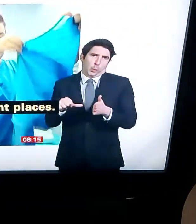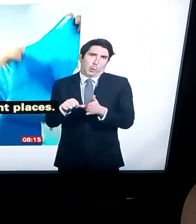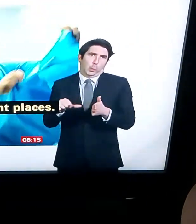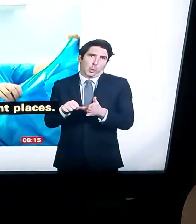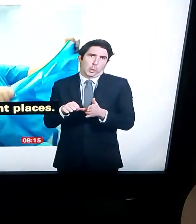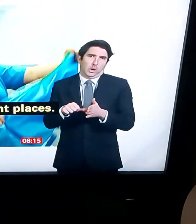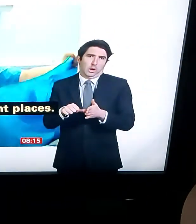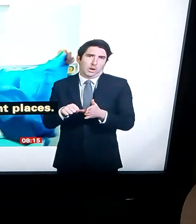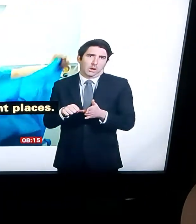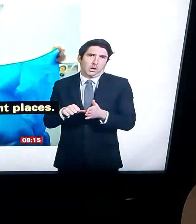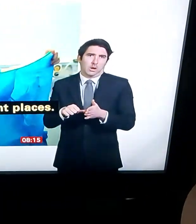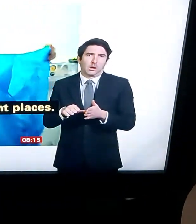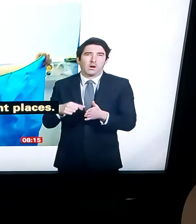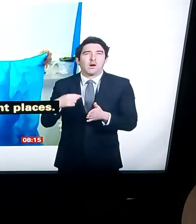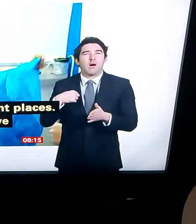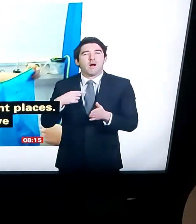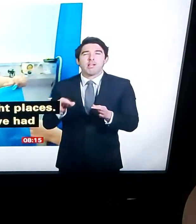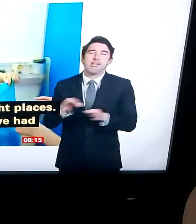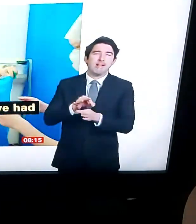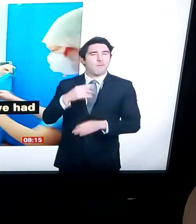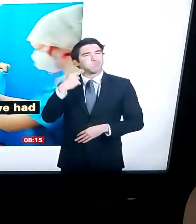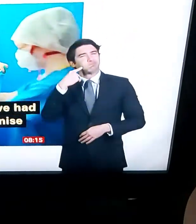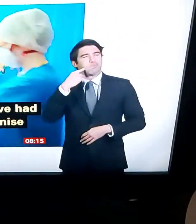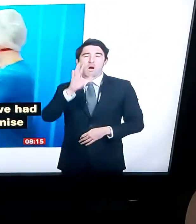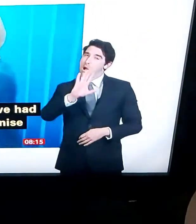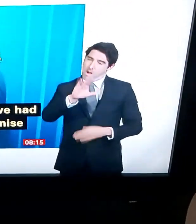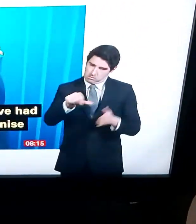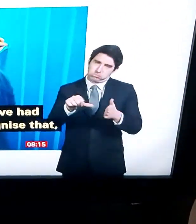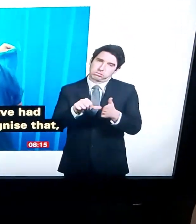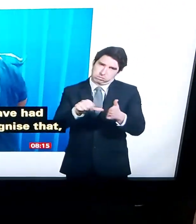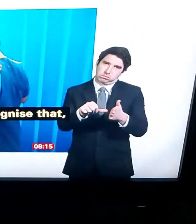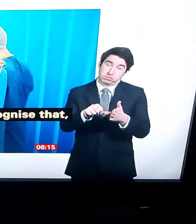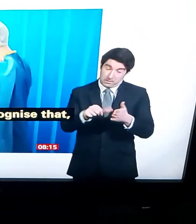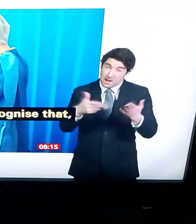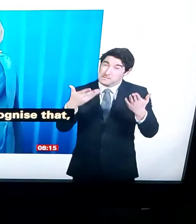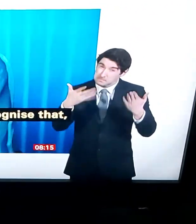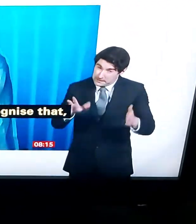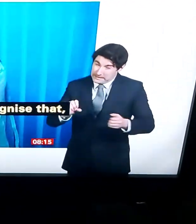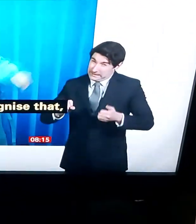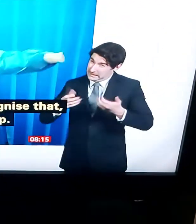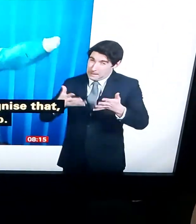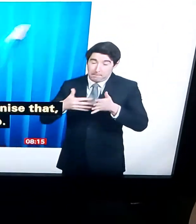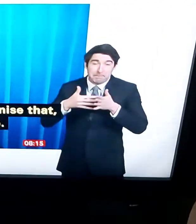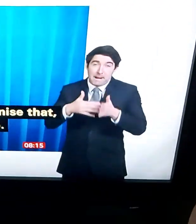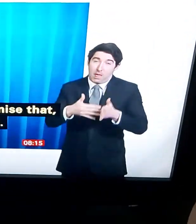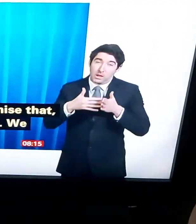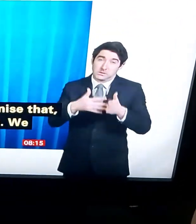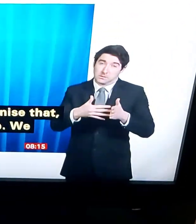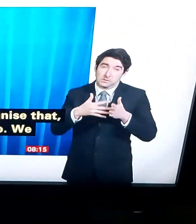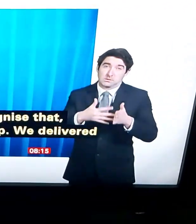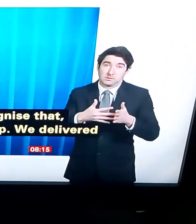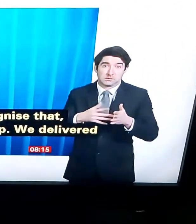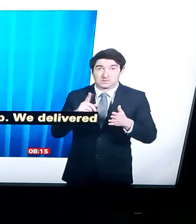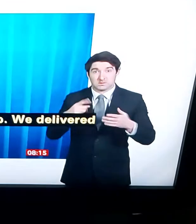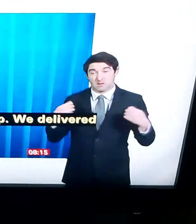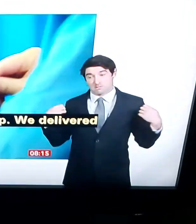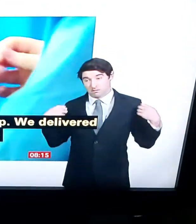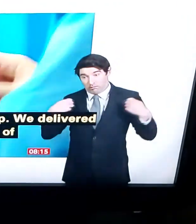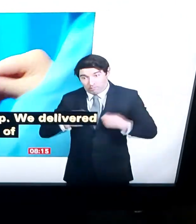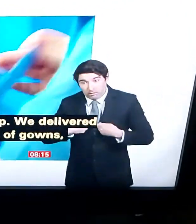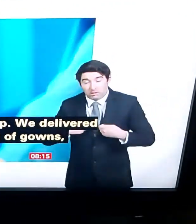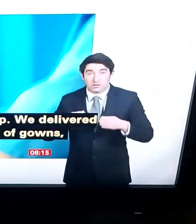and I recognise that, but we are stepping it up. We've delivered millions upon millions of gowns,